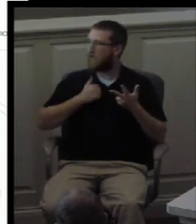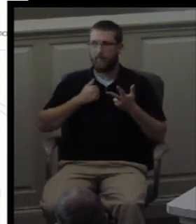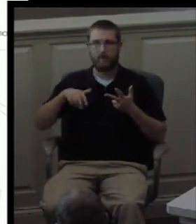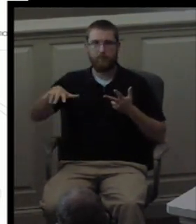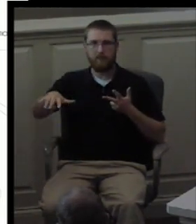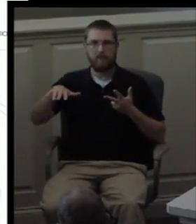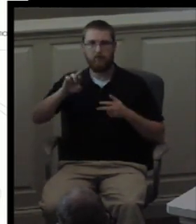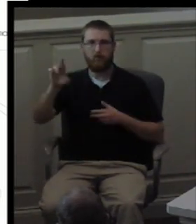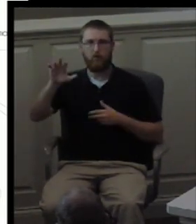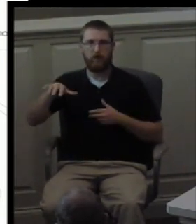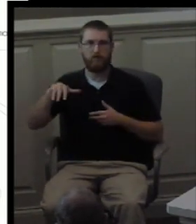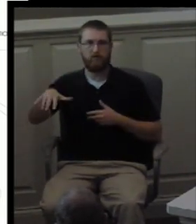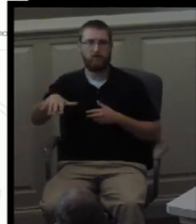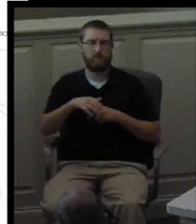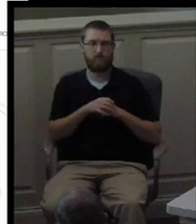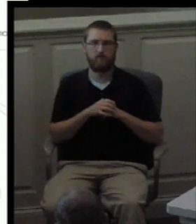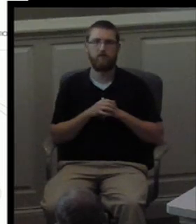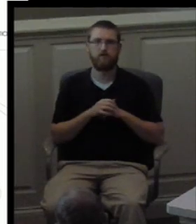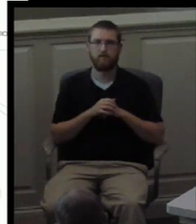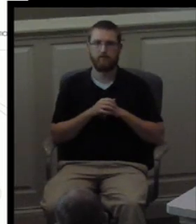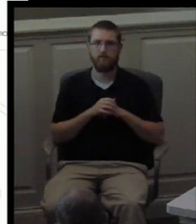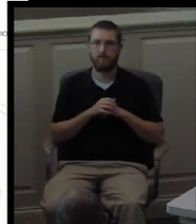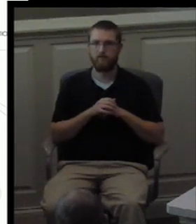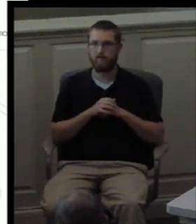side. So